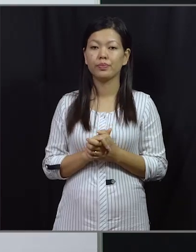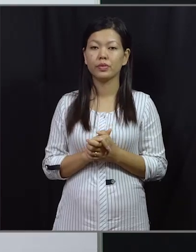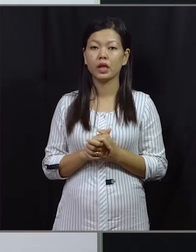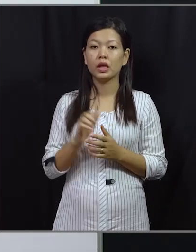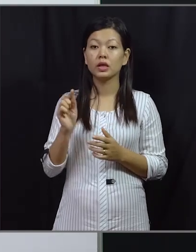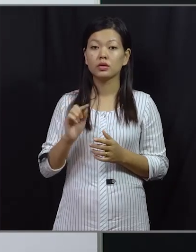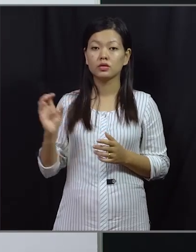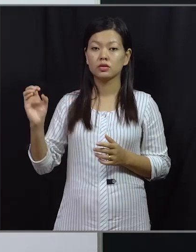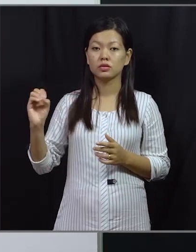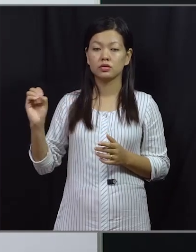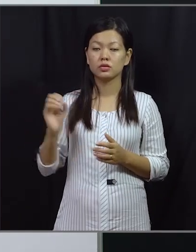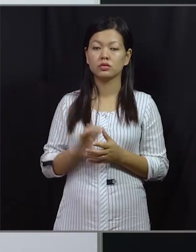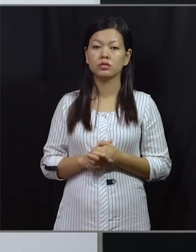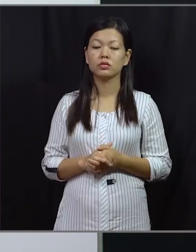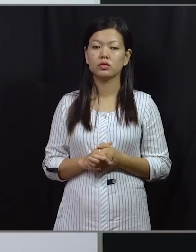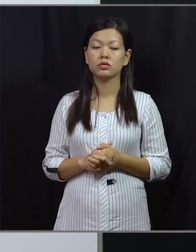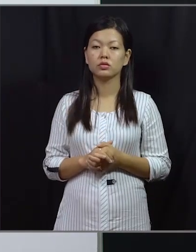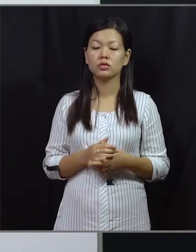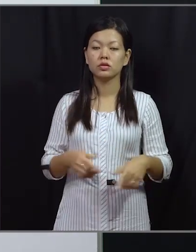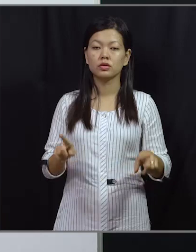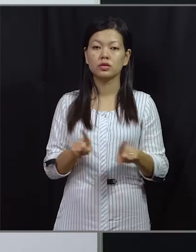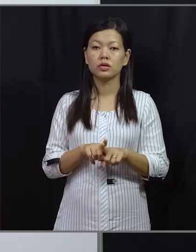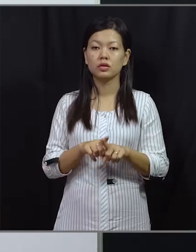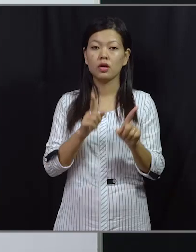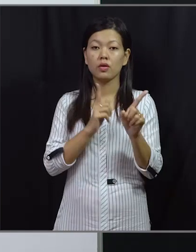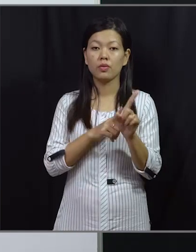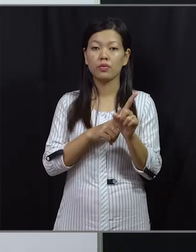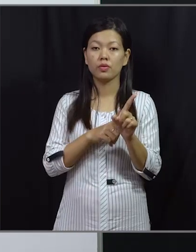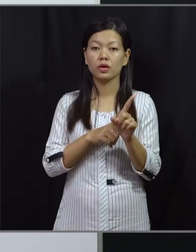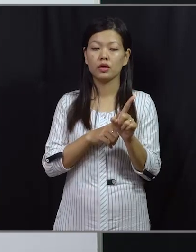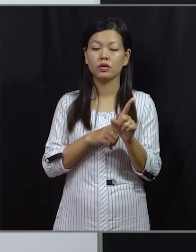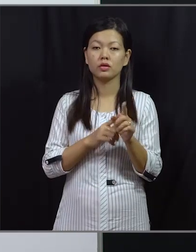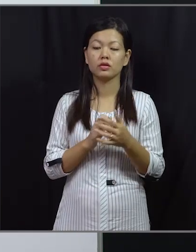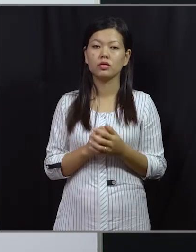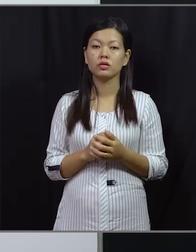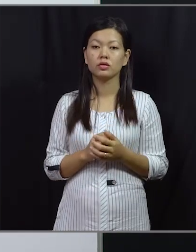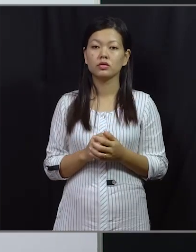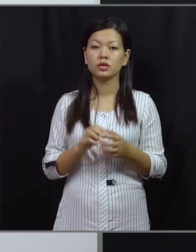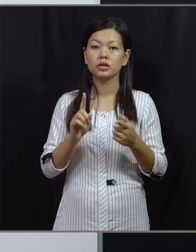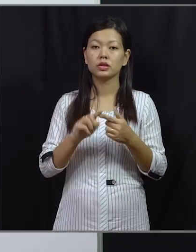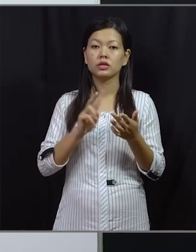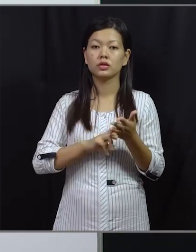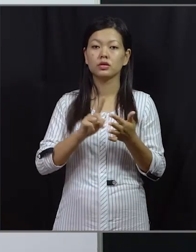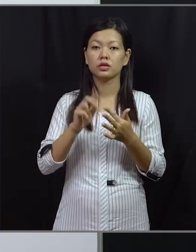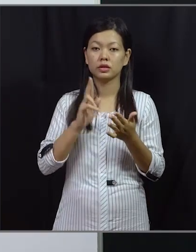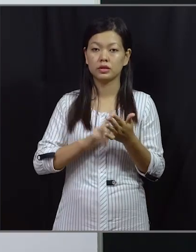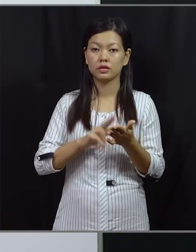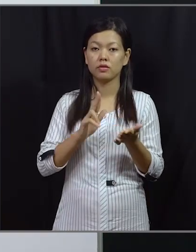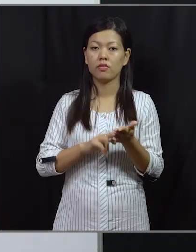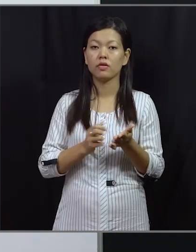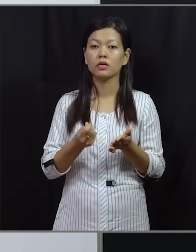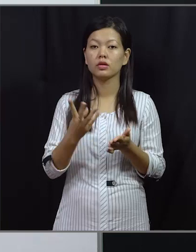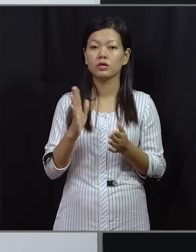25 equal to 0 and y is an even number.